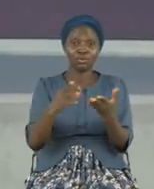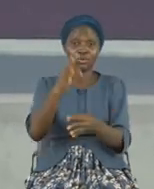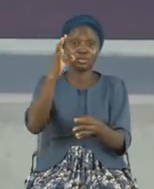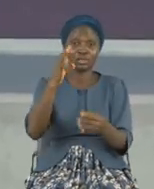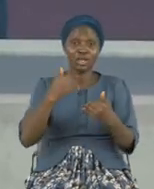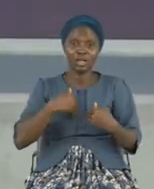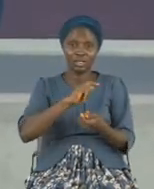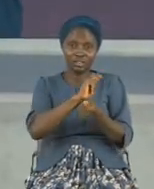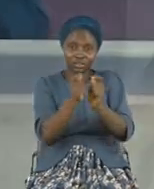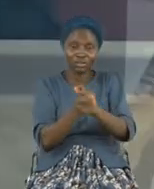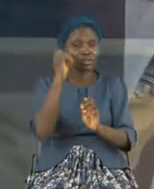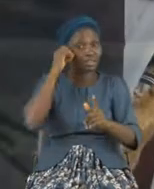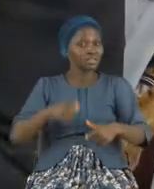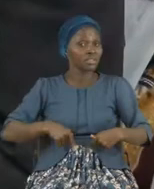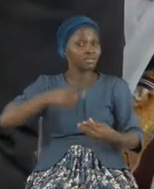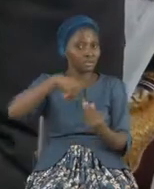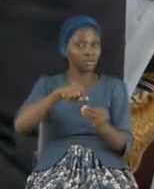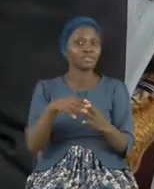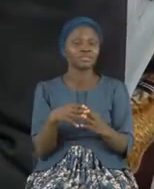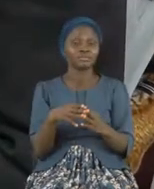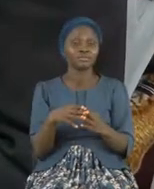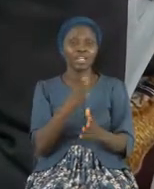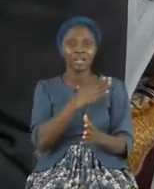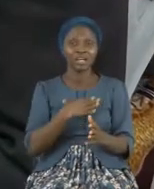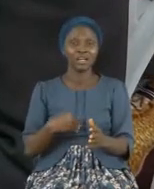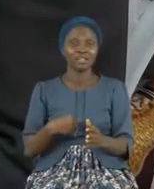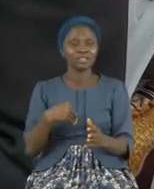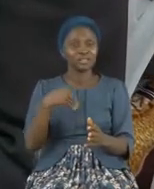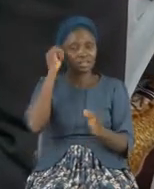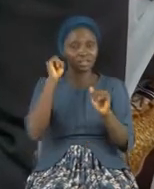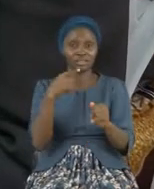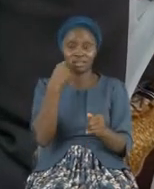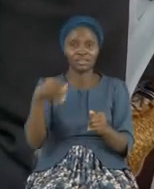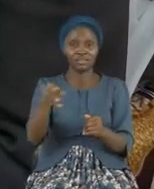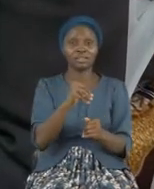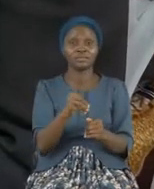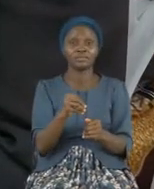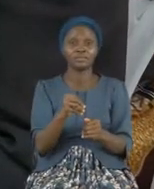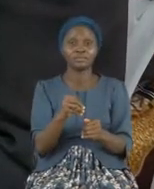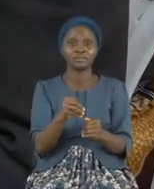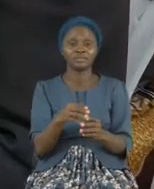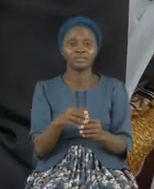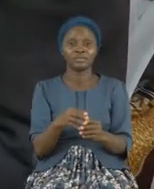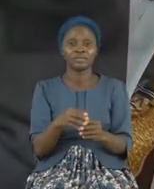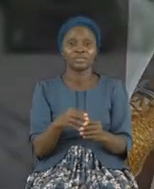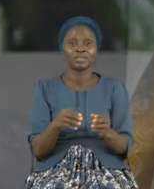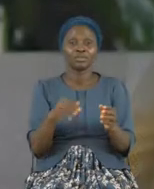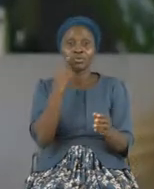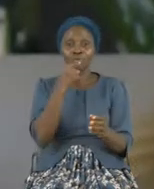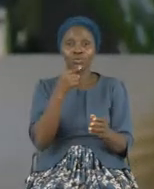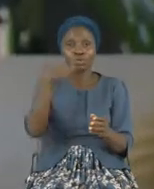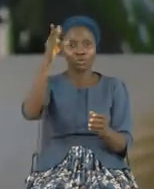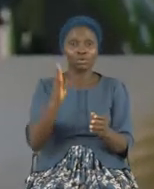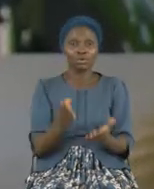this lie around. And he could tell them, now you crucified him whom God raised from the dead. Even